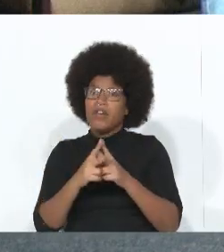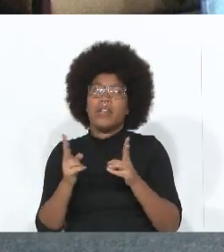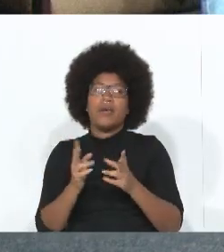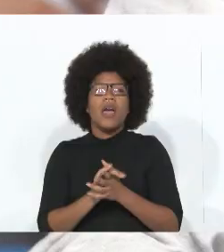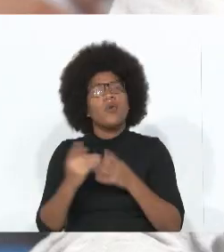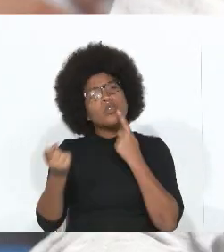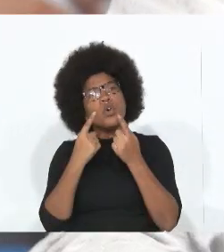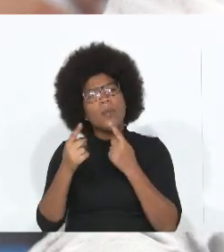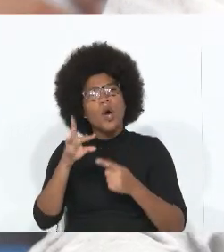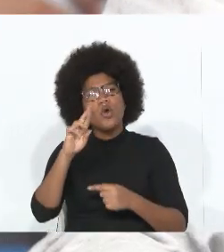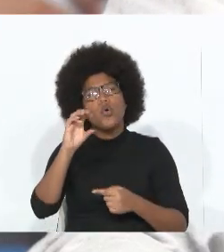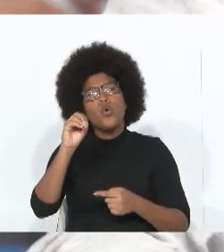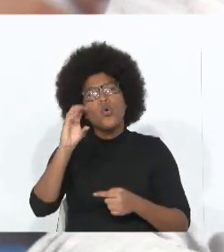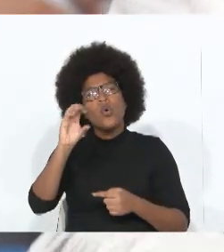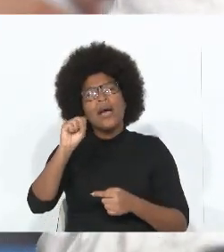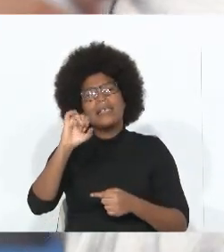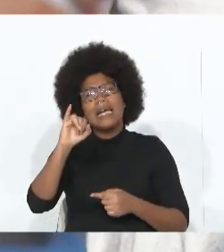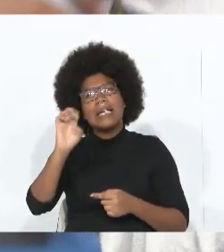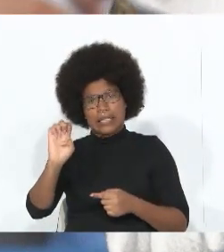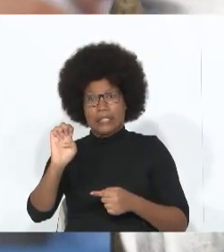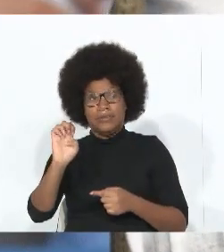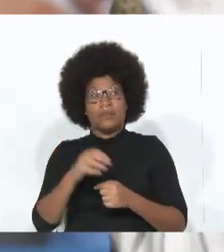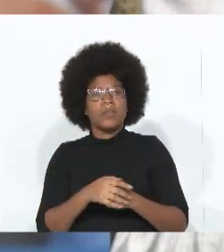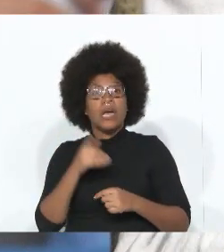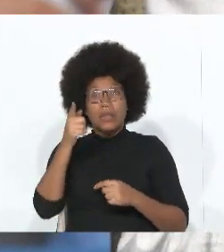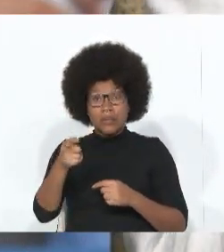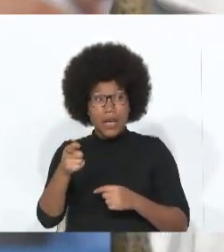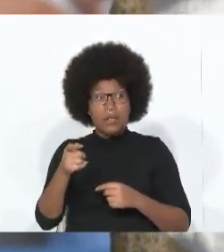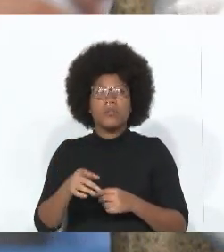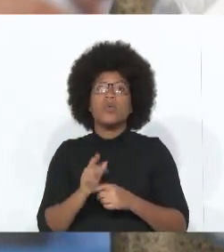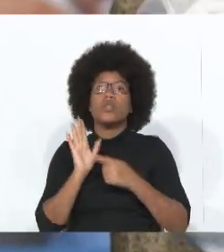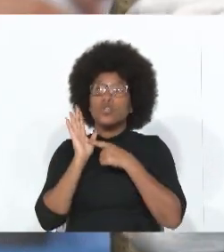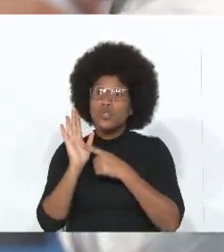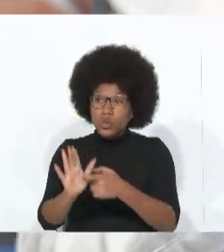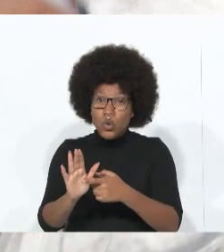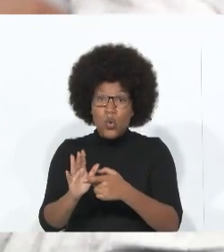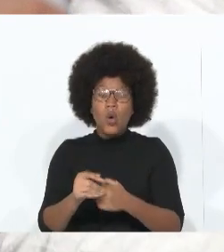about Rosie. Rosie was a live